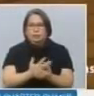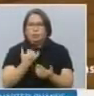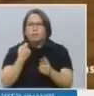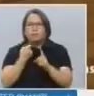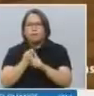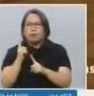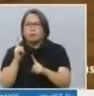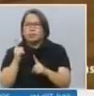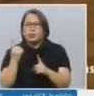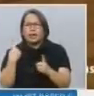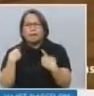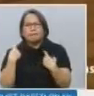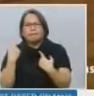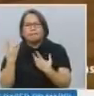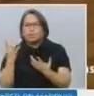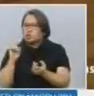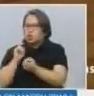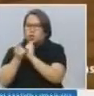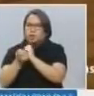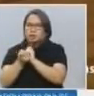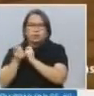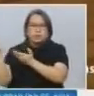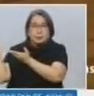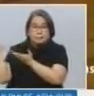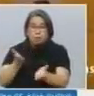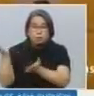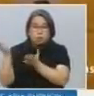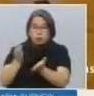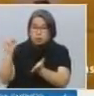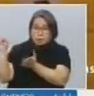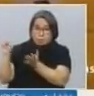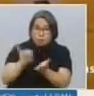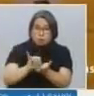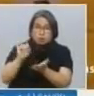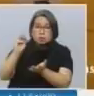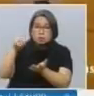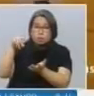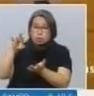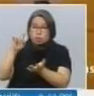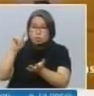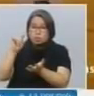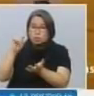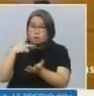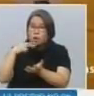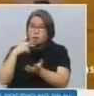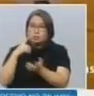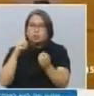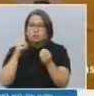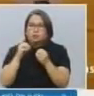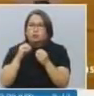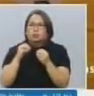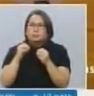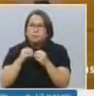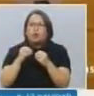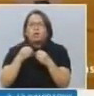switch from the current quota system in importing rice to a tariff system where rice can be